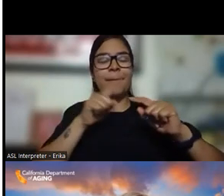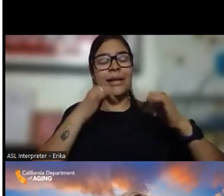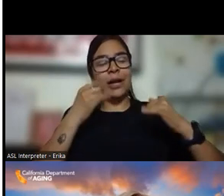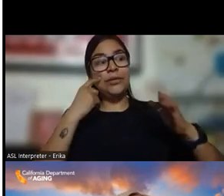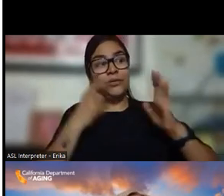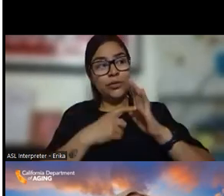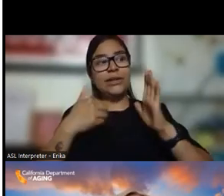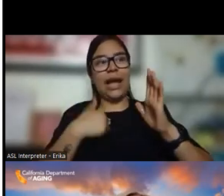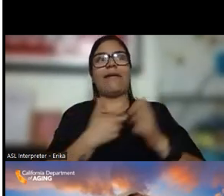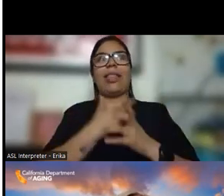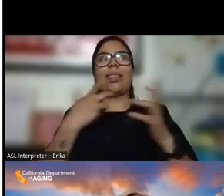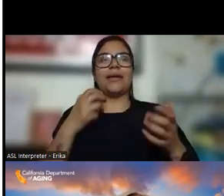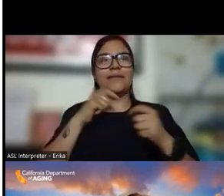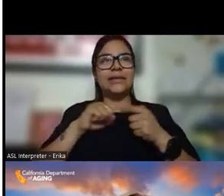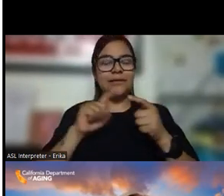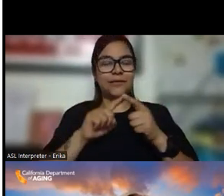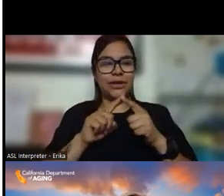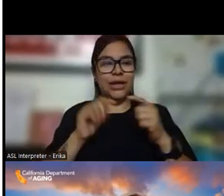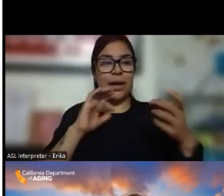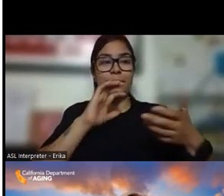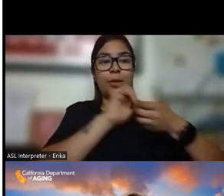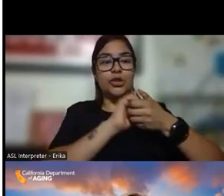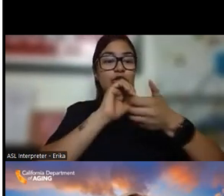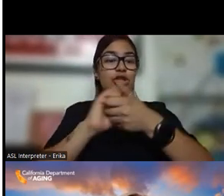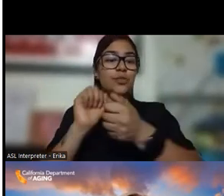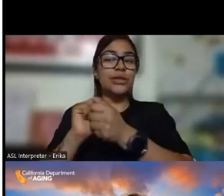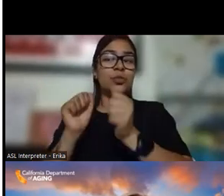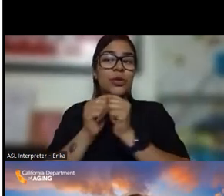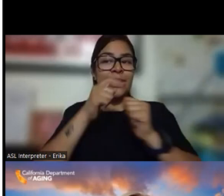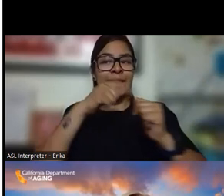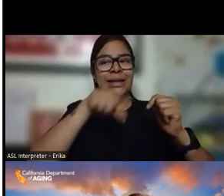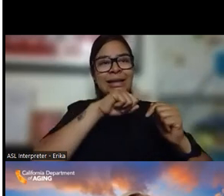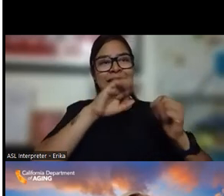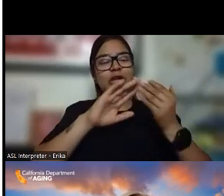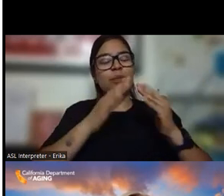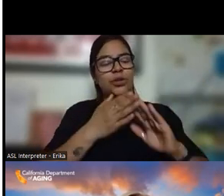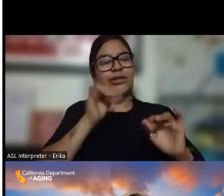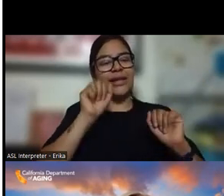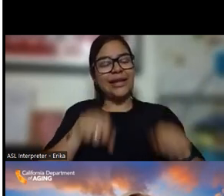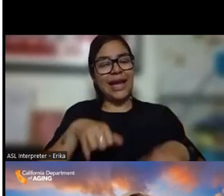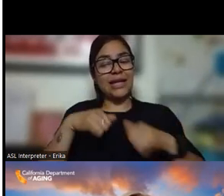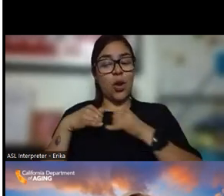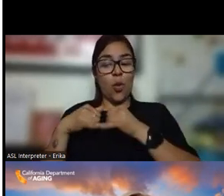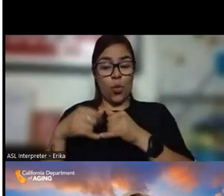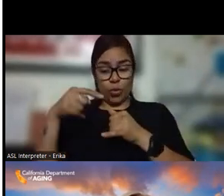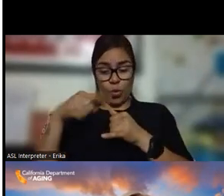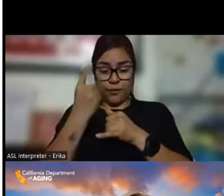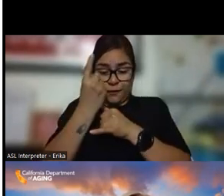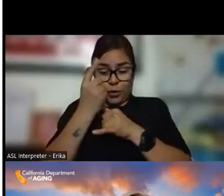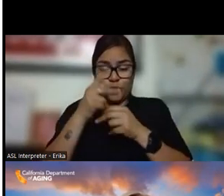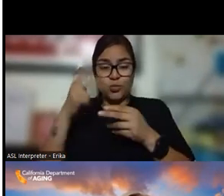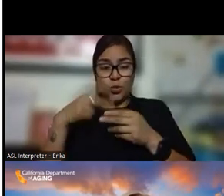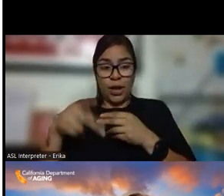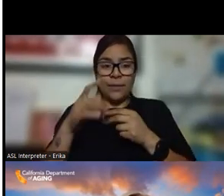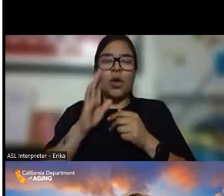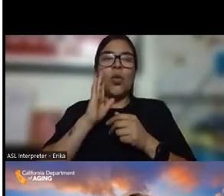are actively taking place. So then the grantees can work with other partners in their community who